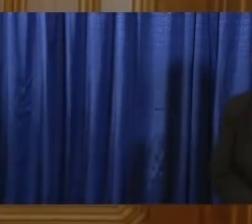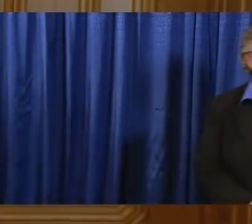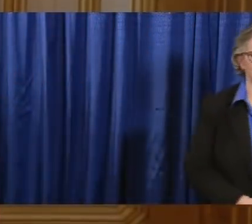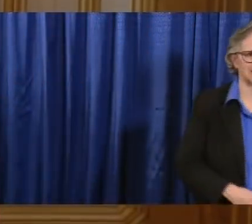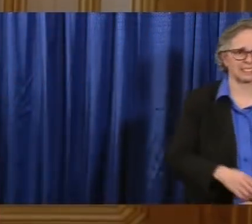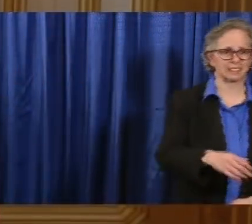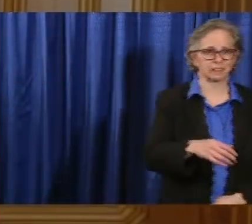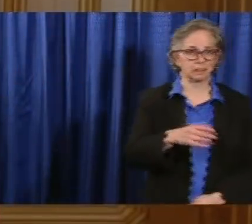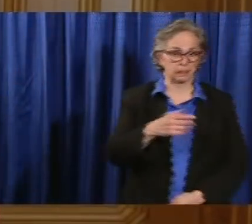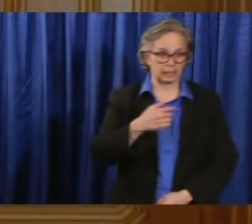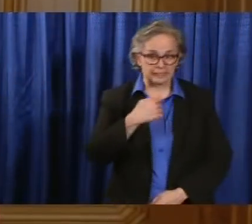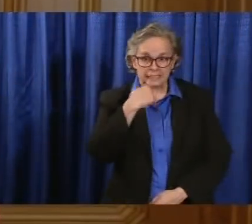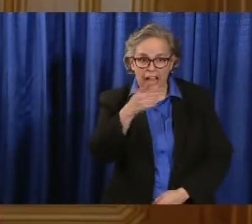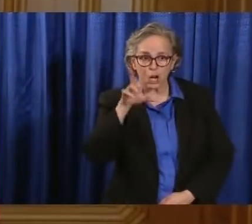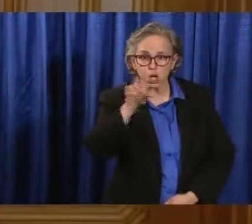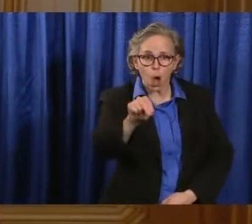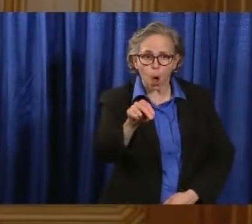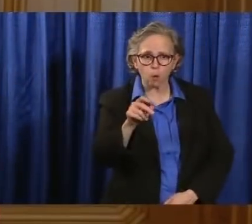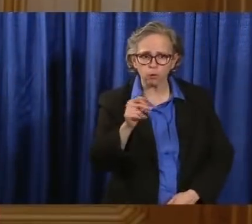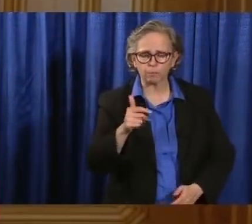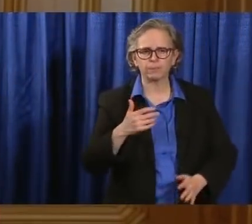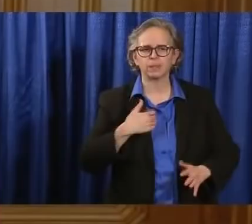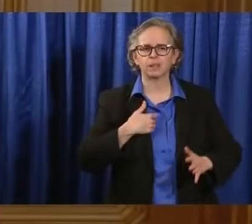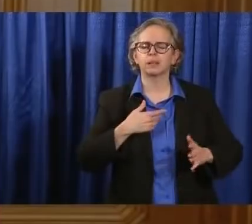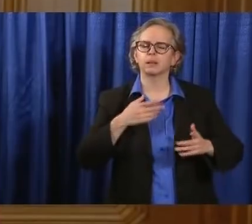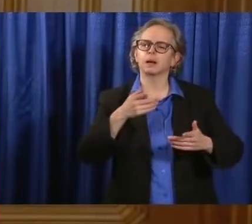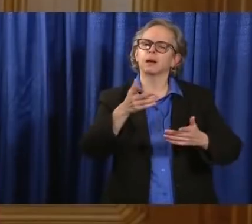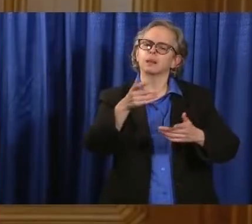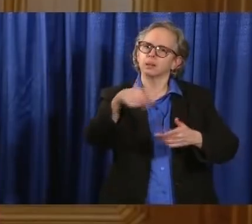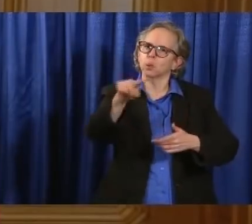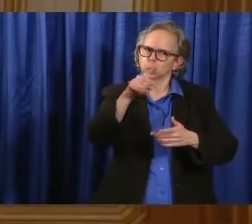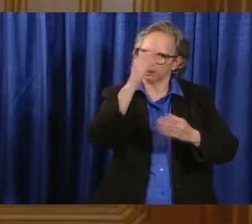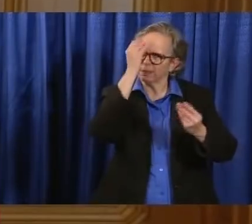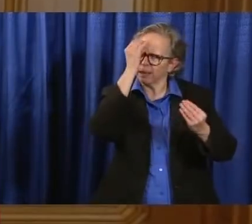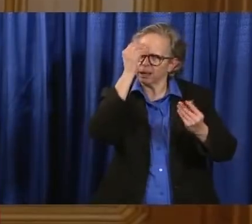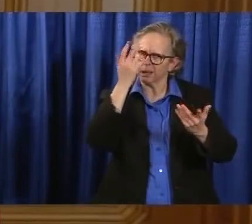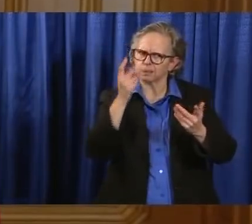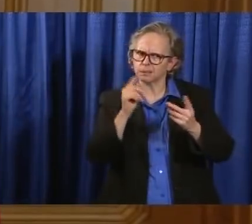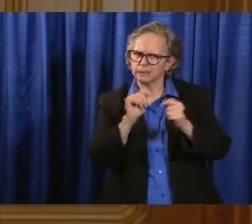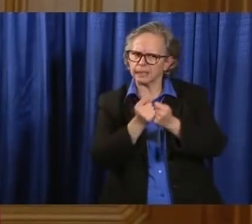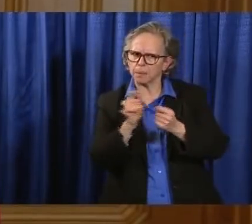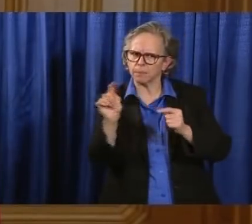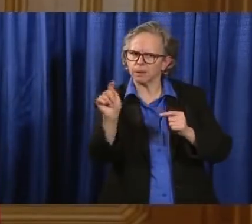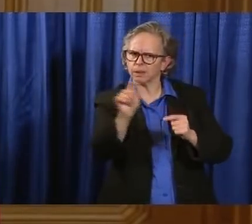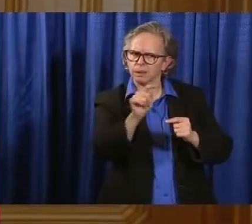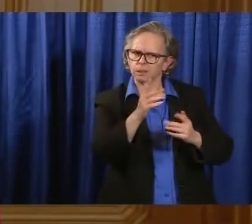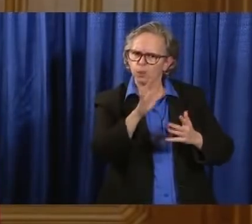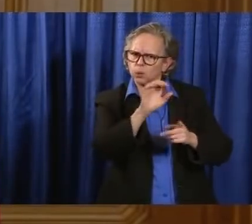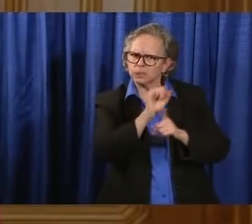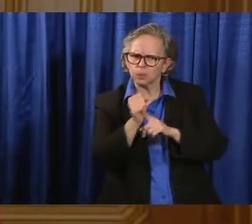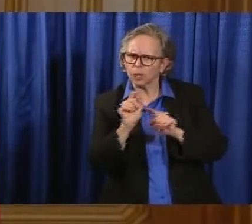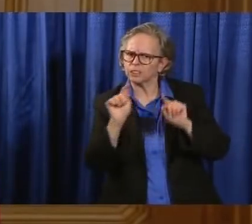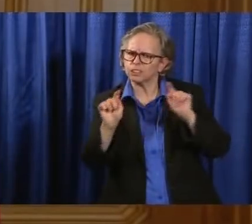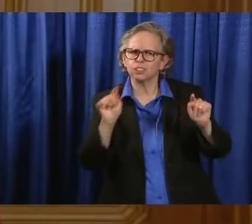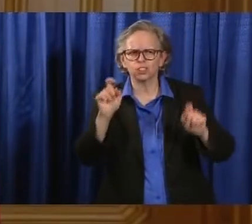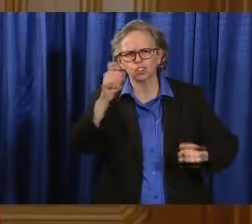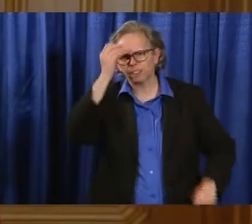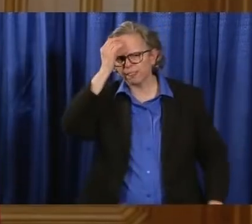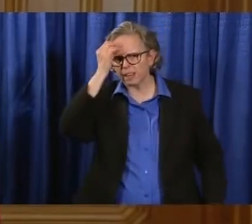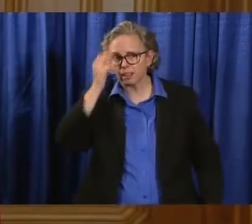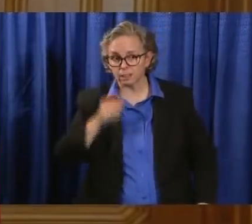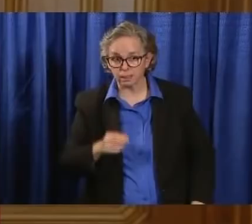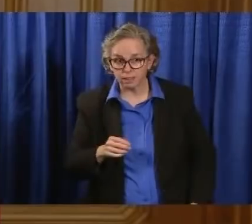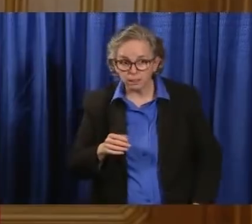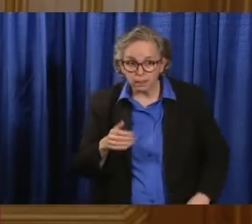at what the situation is for these individuals. Do you have plans to allow curbside delivery